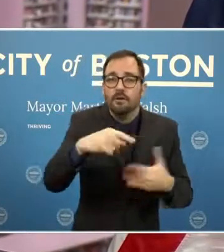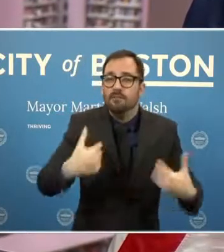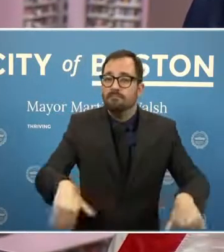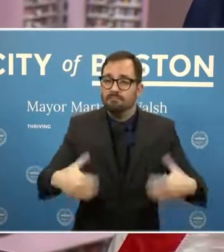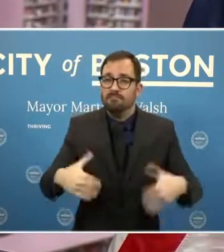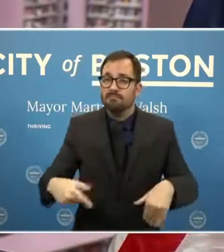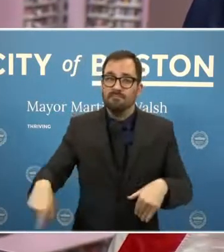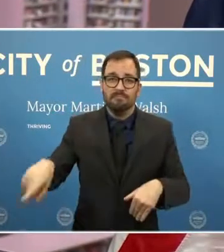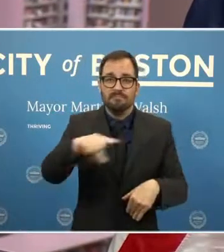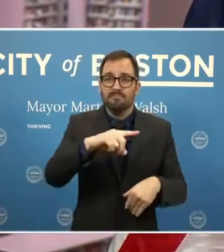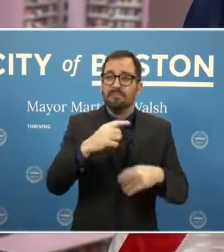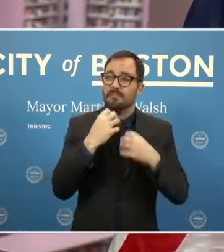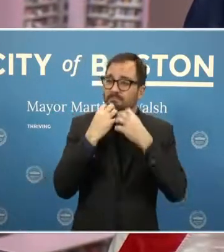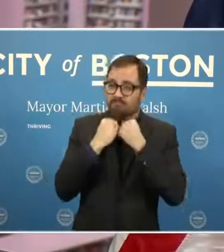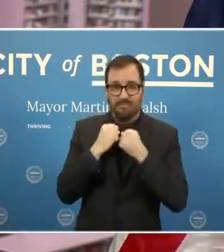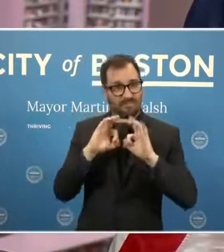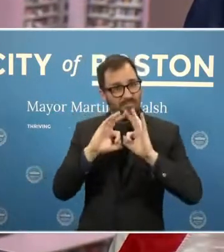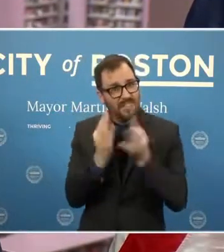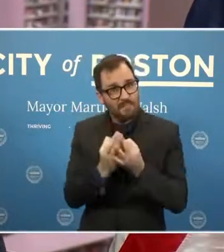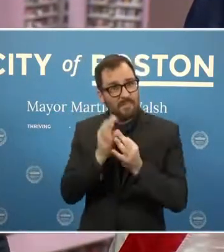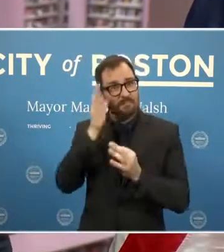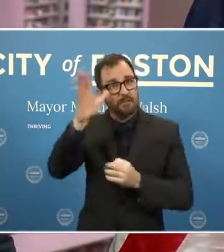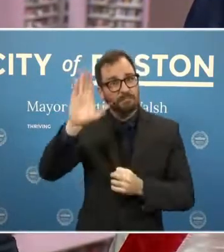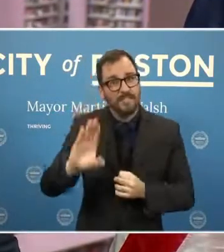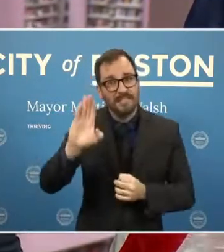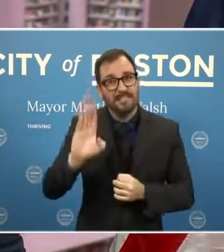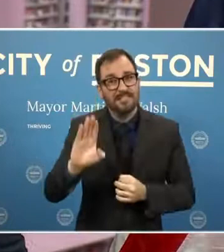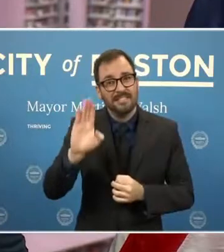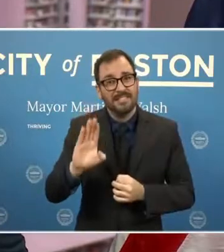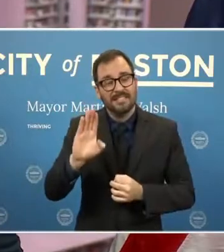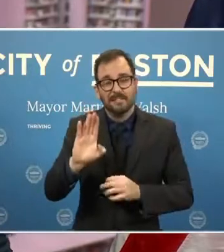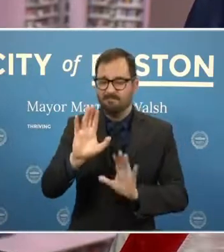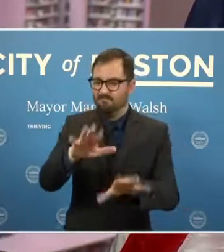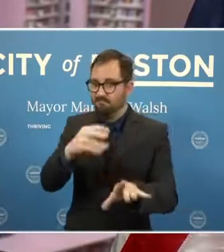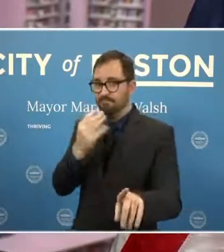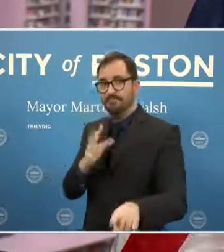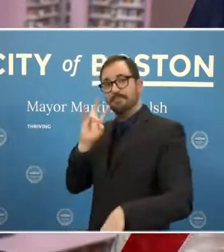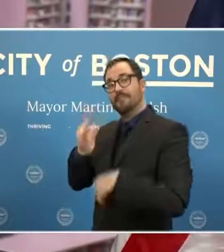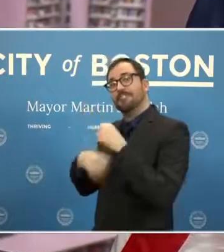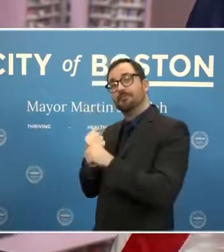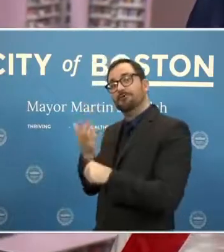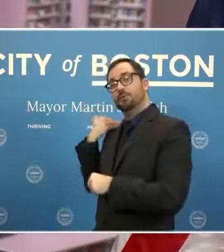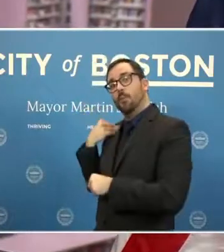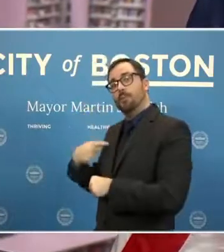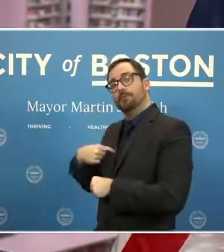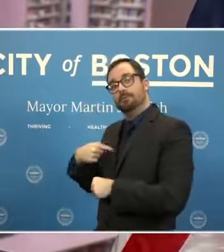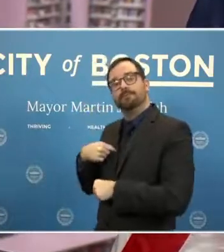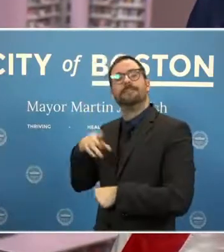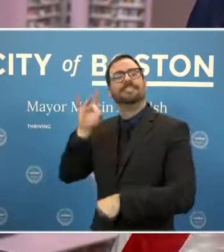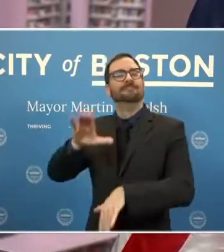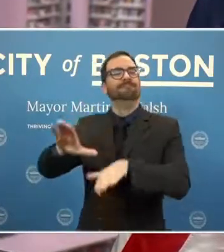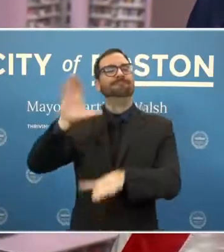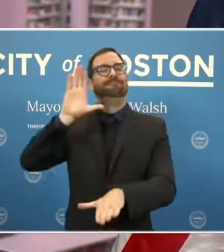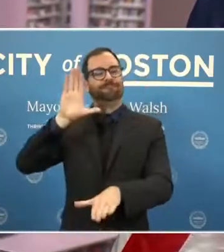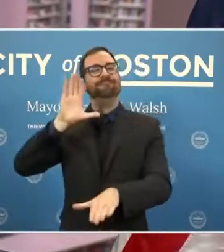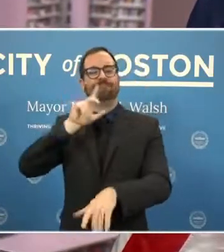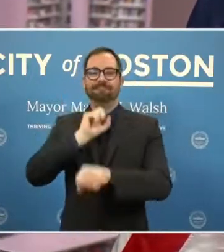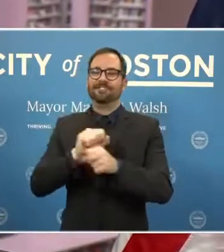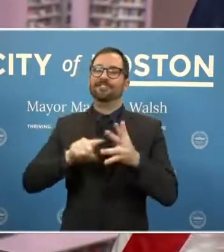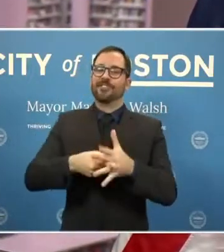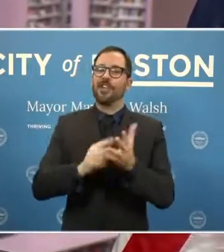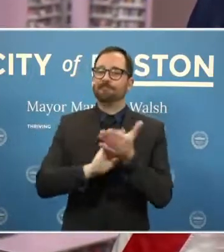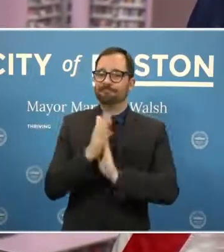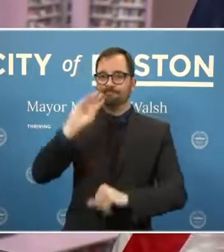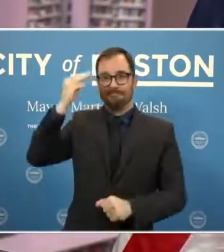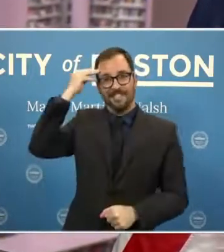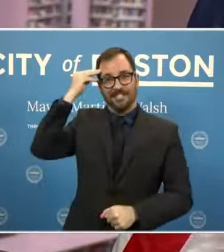city. 7 years ago, at my first inauguration, I said, I will listen, I will